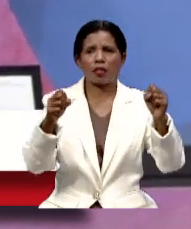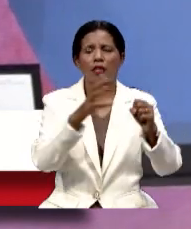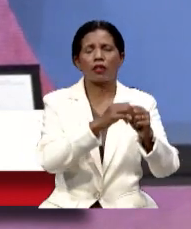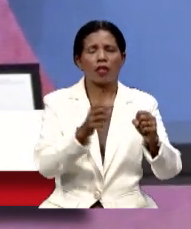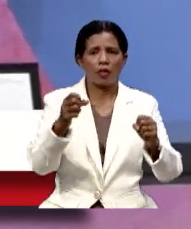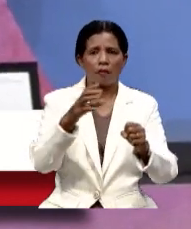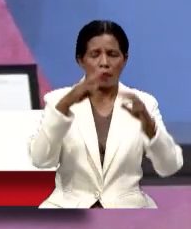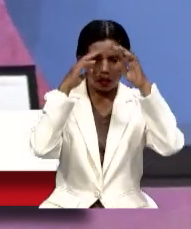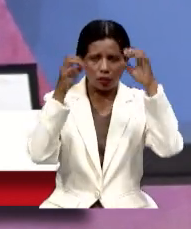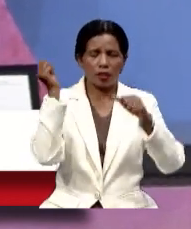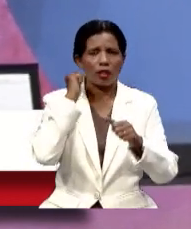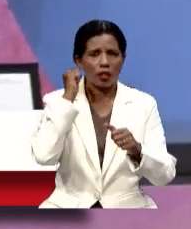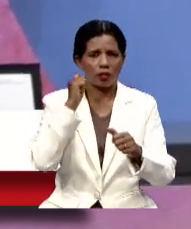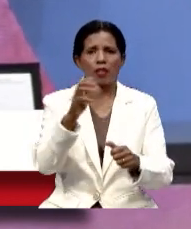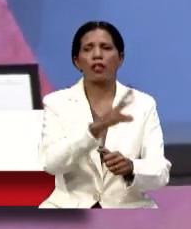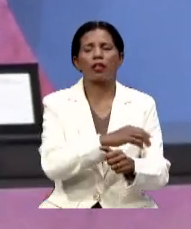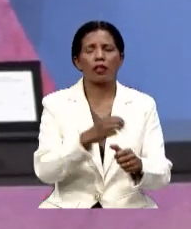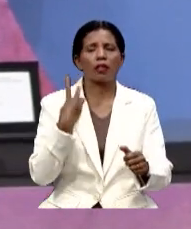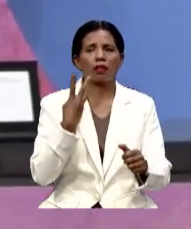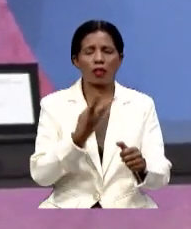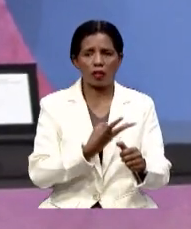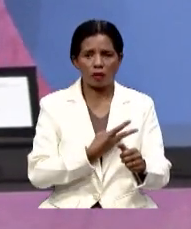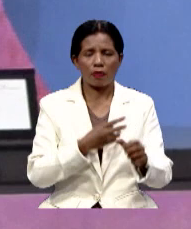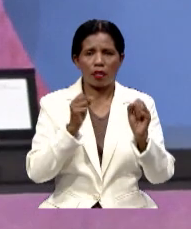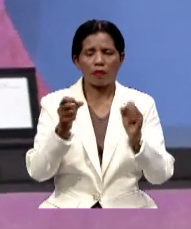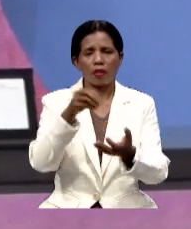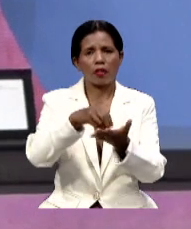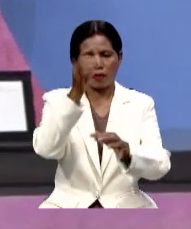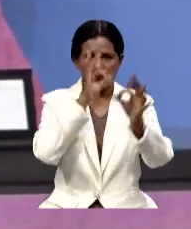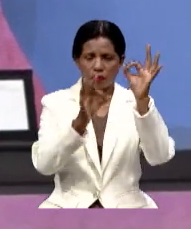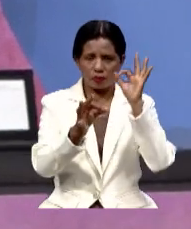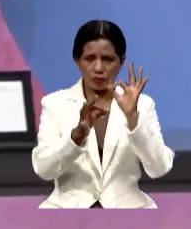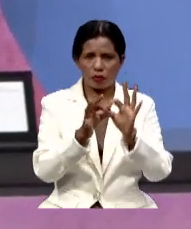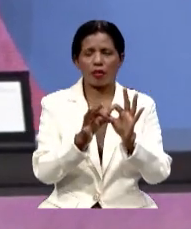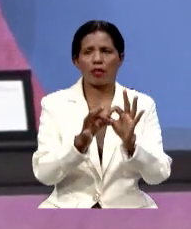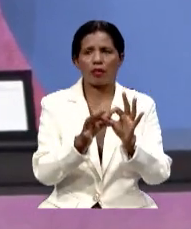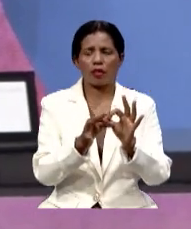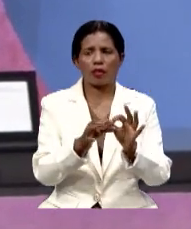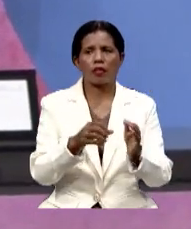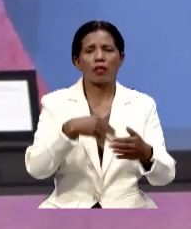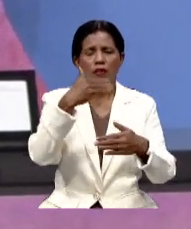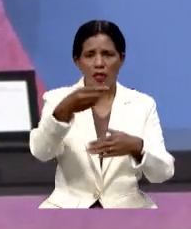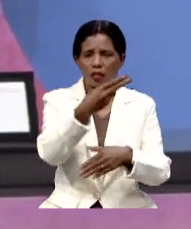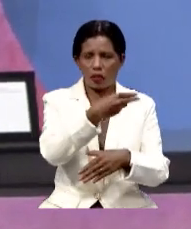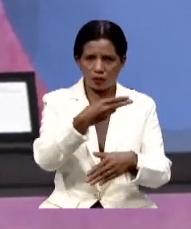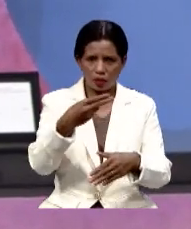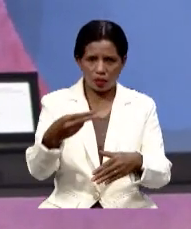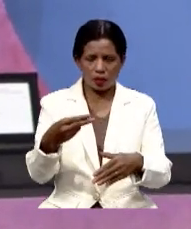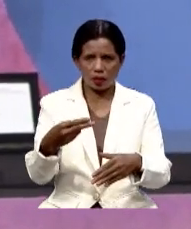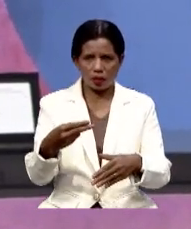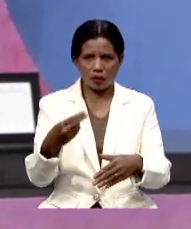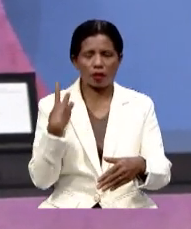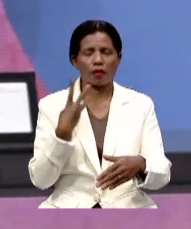ASEAN, and we are strongly hopeful that after Indonesia, with